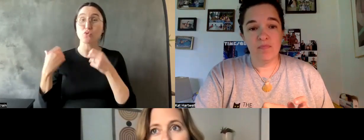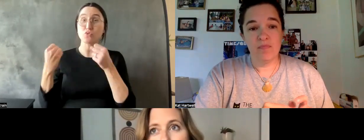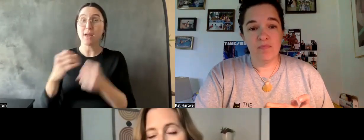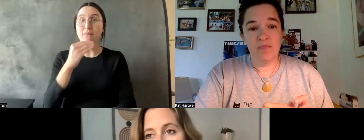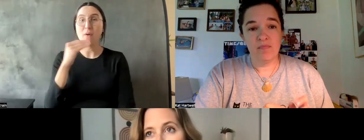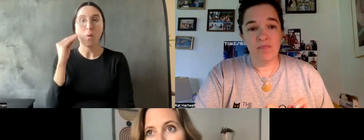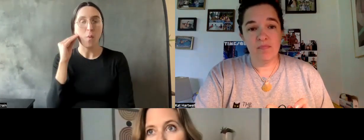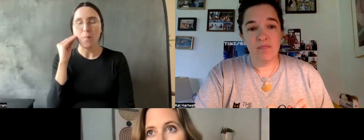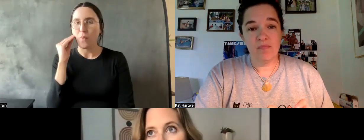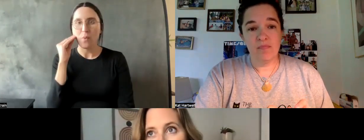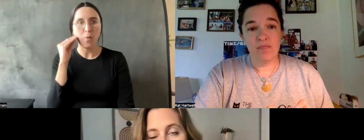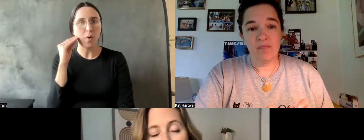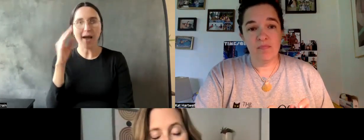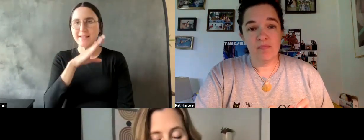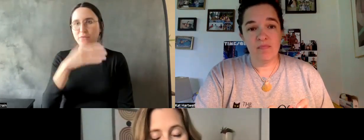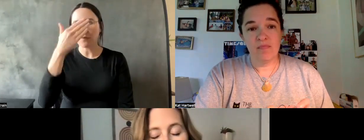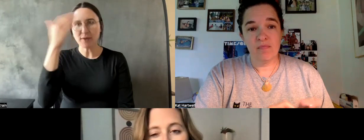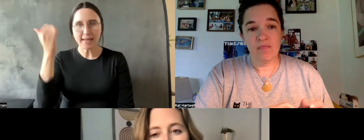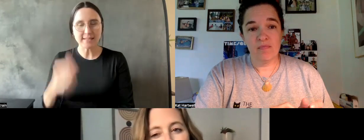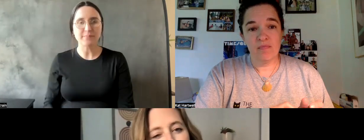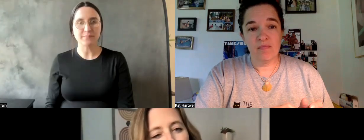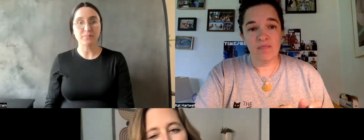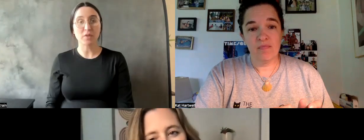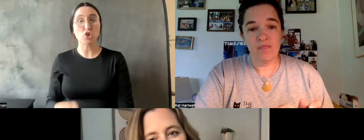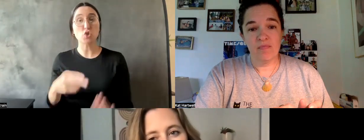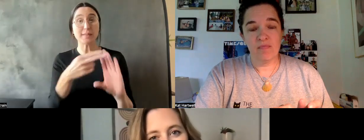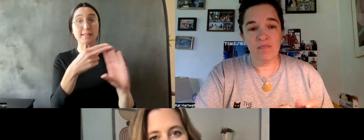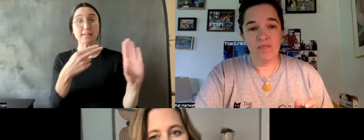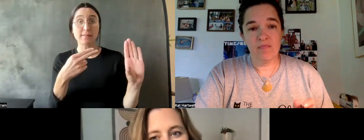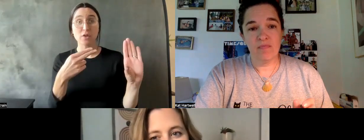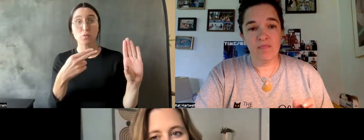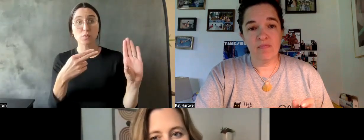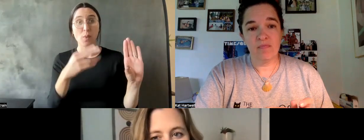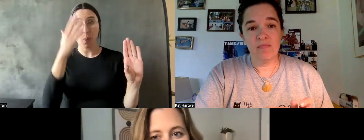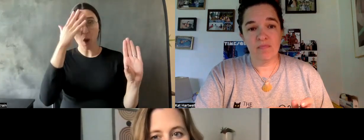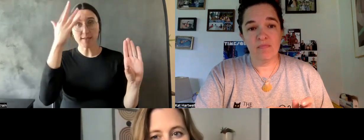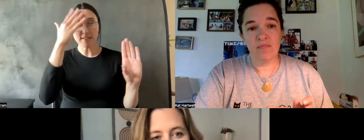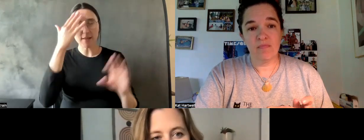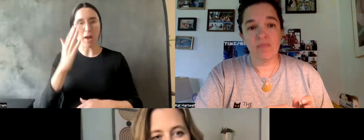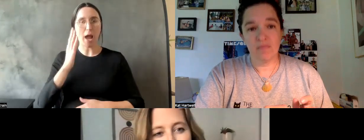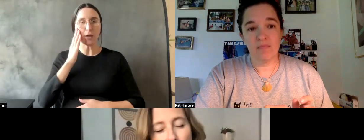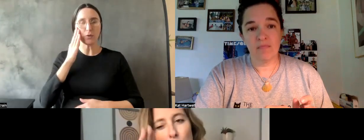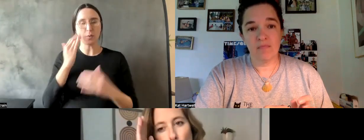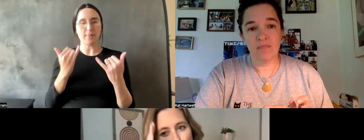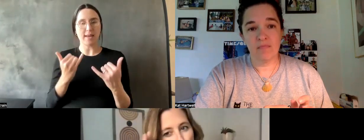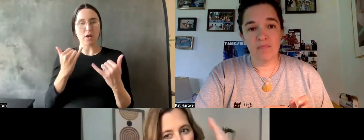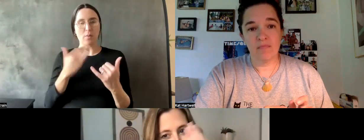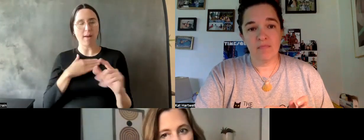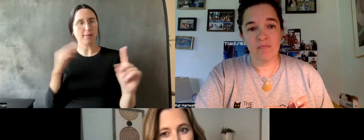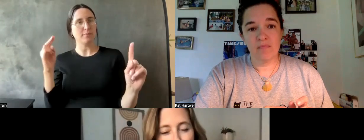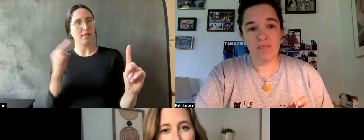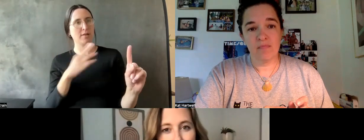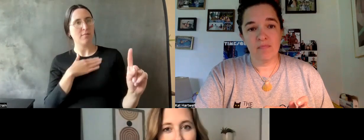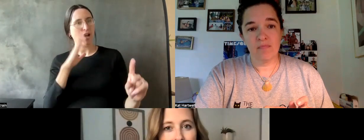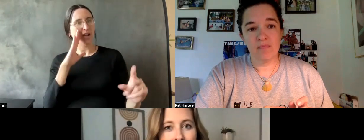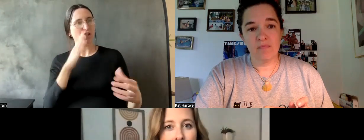most about once she was diagnosed was that I knew I would never look at her the same way again. It would